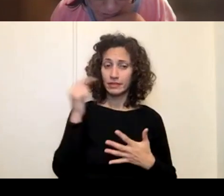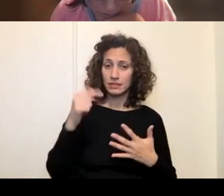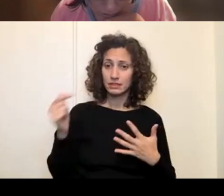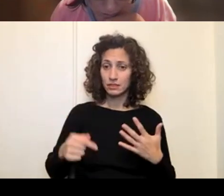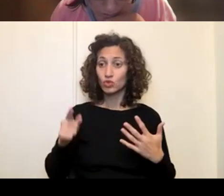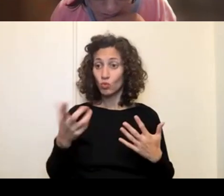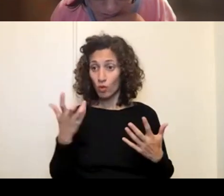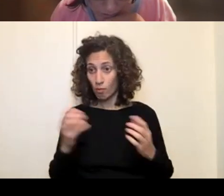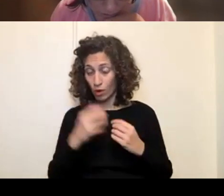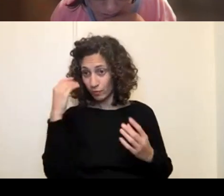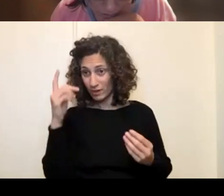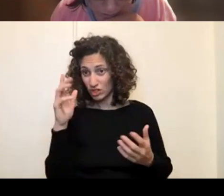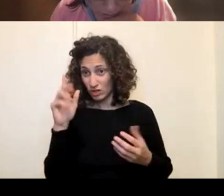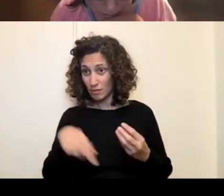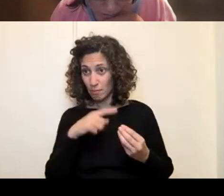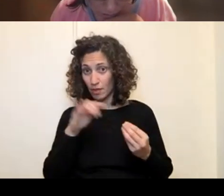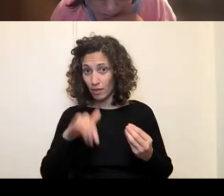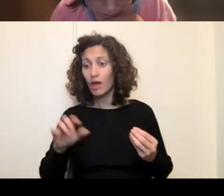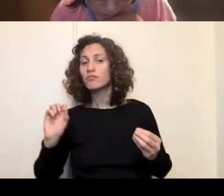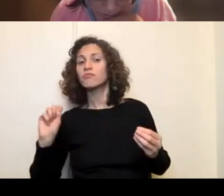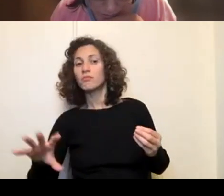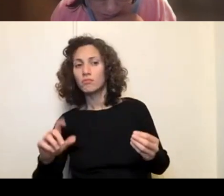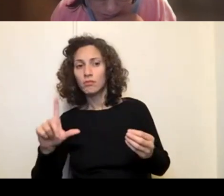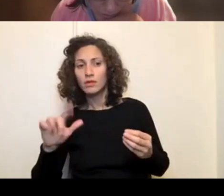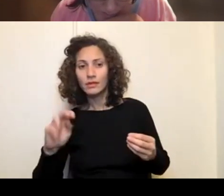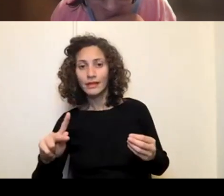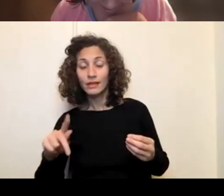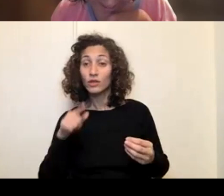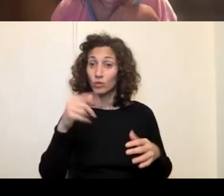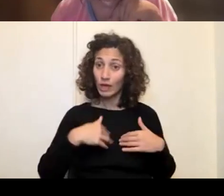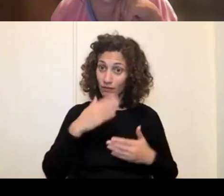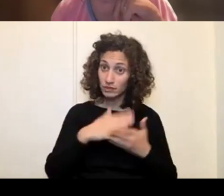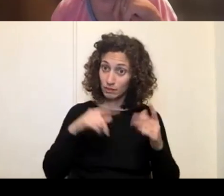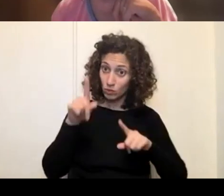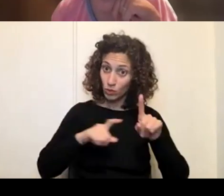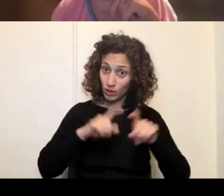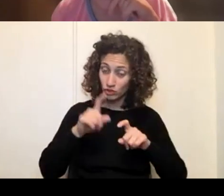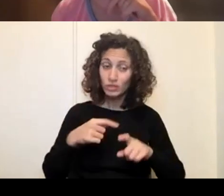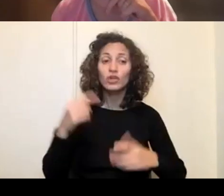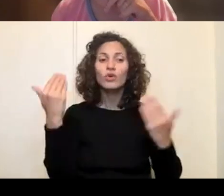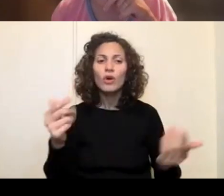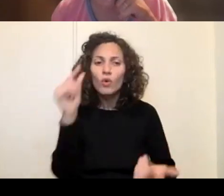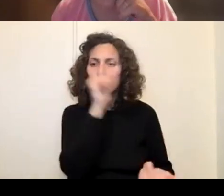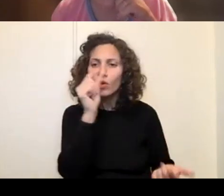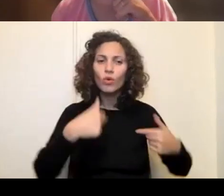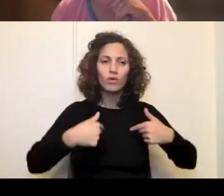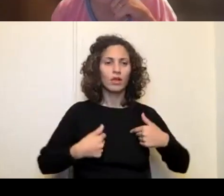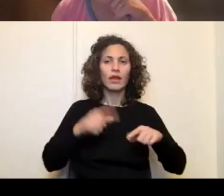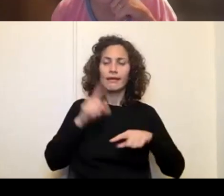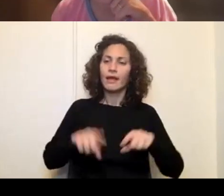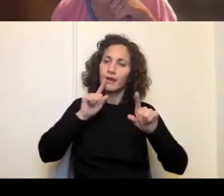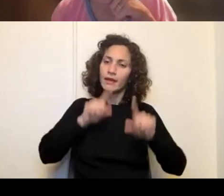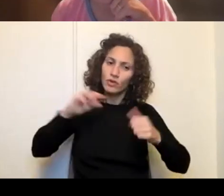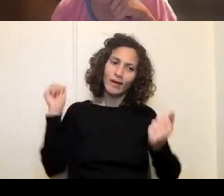it. And if you have questions, Google it, because I'm not here to answer all your questions. Because if